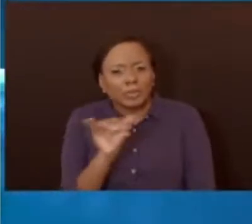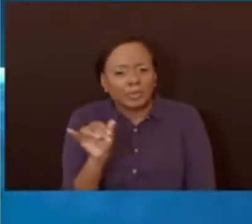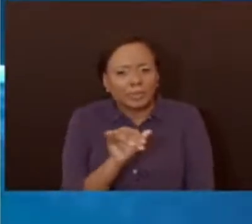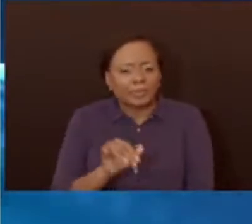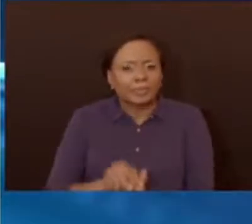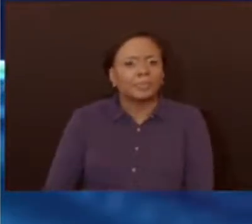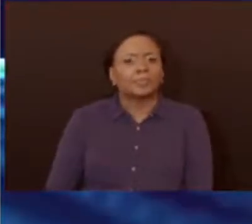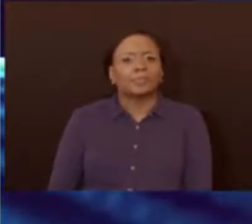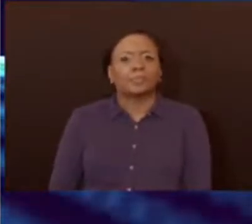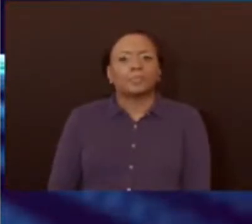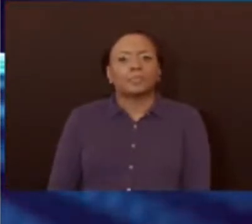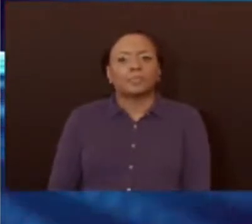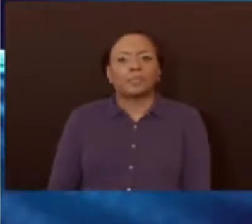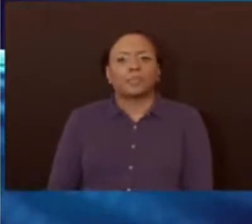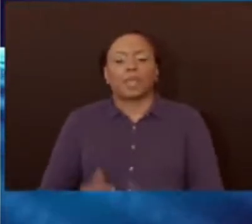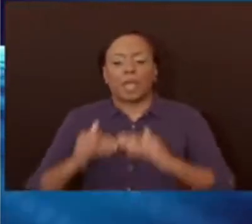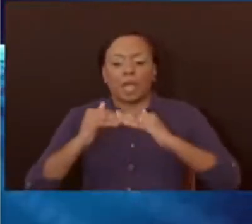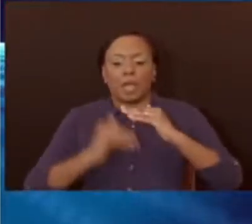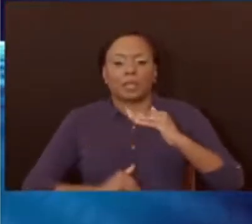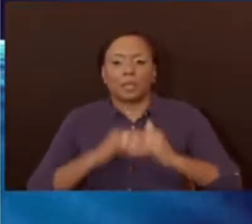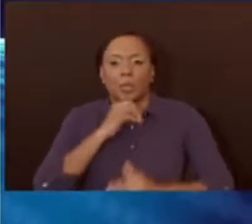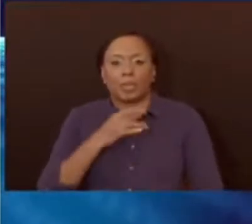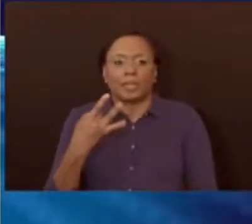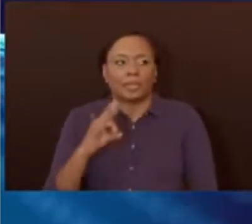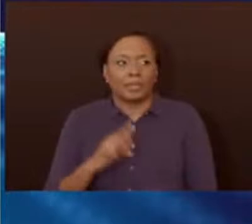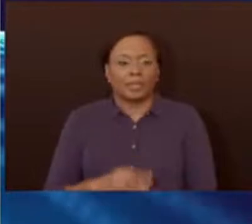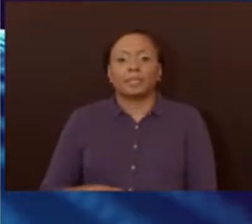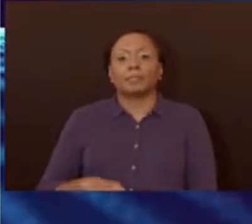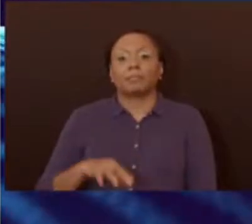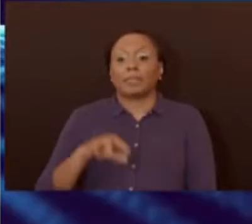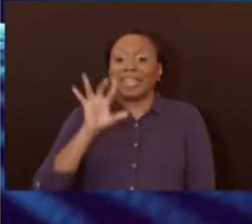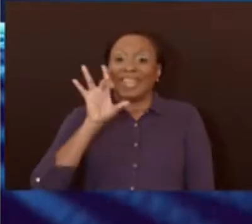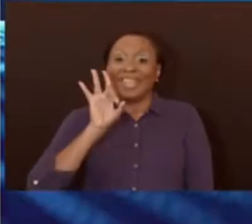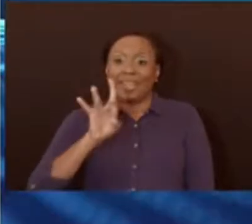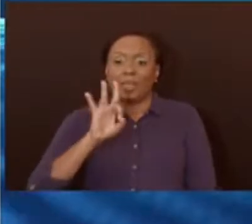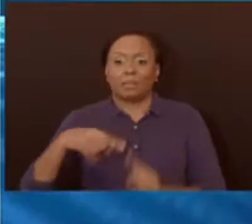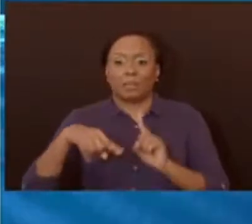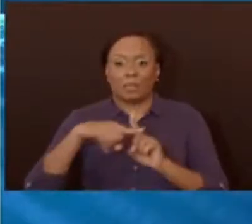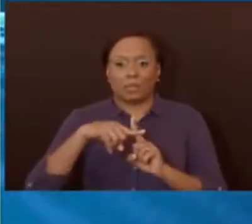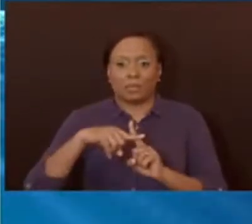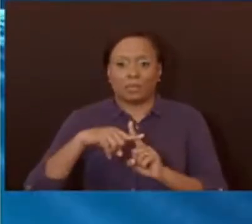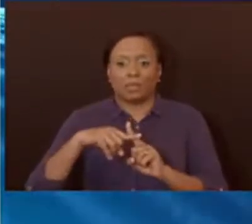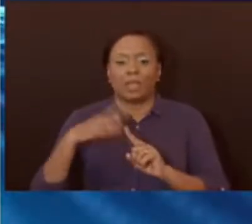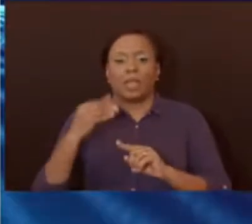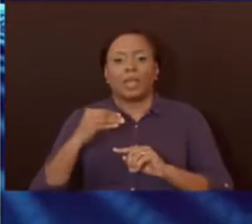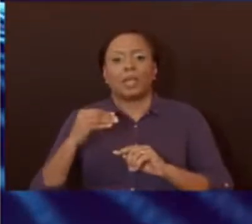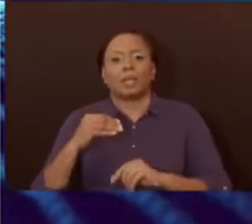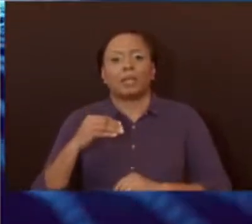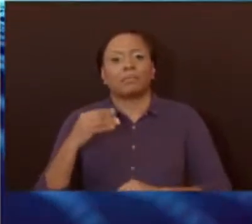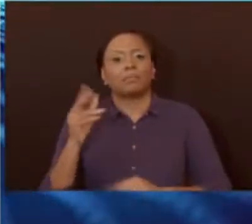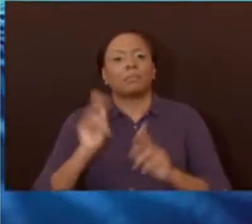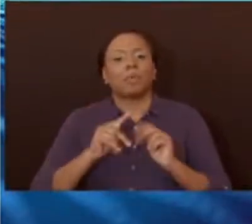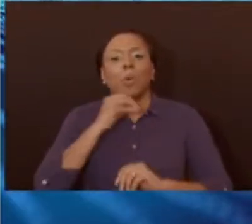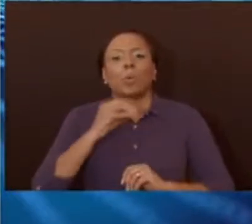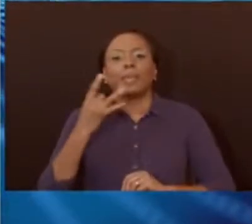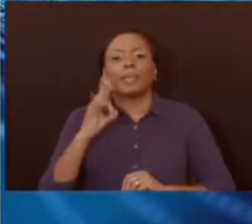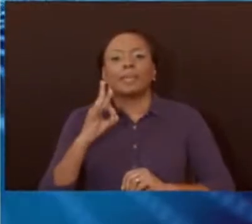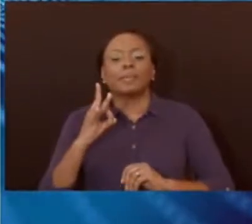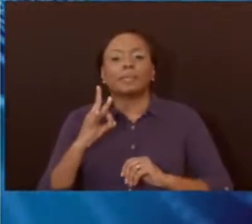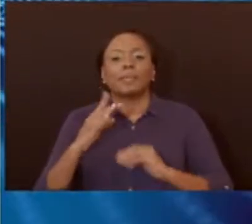persons who were aged less than 18 years were 8 out of the 48, and those aged 18 years and over were